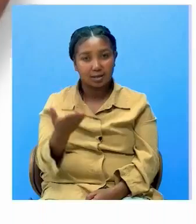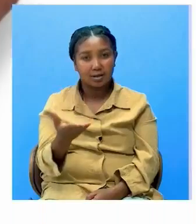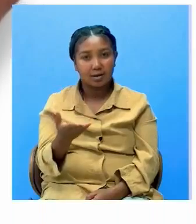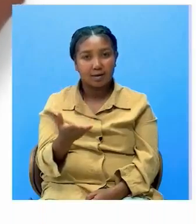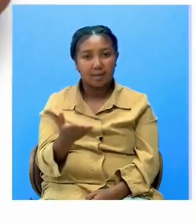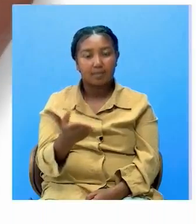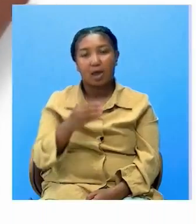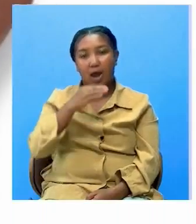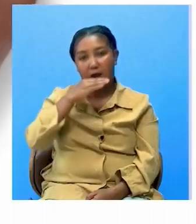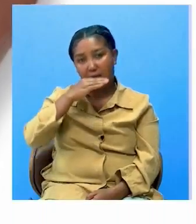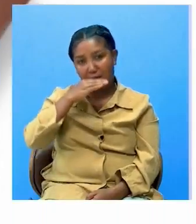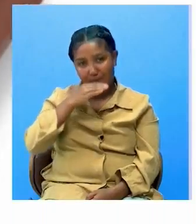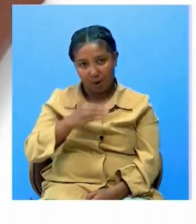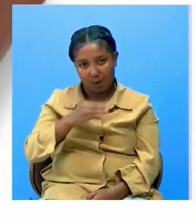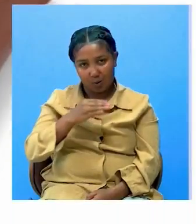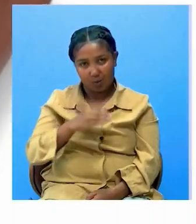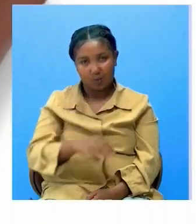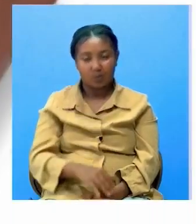mango.